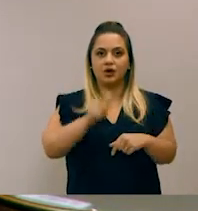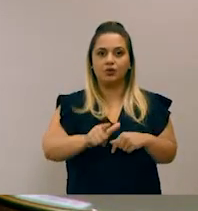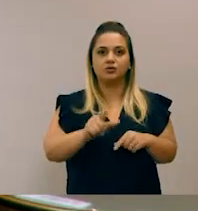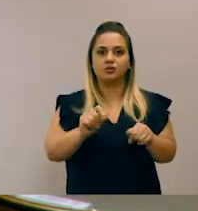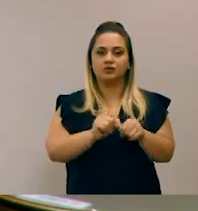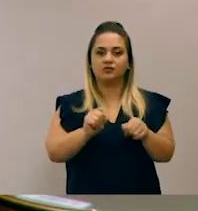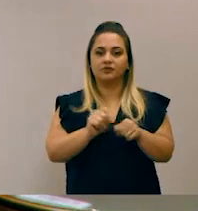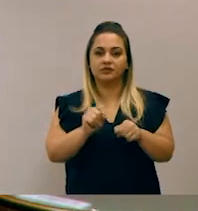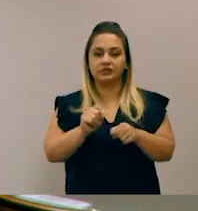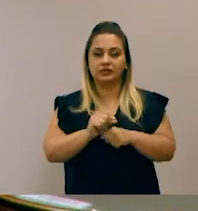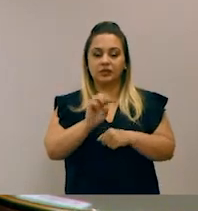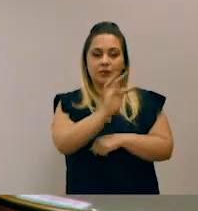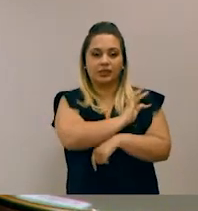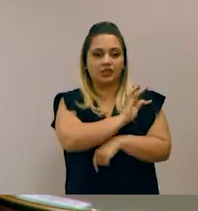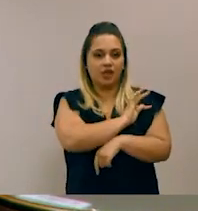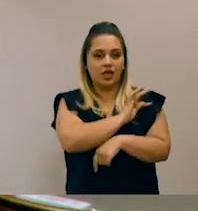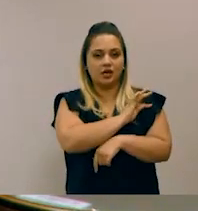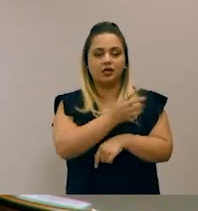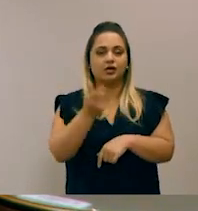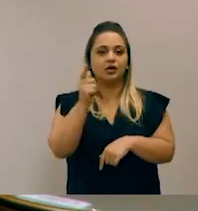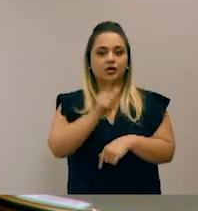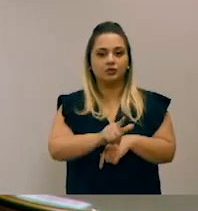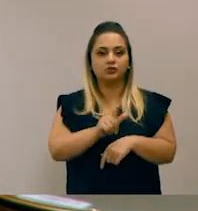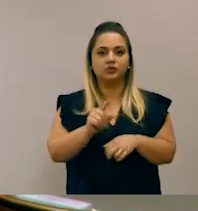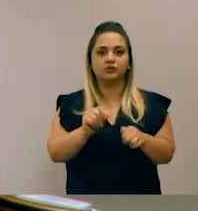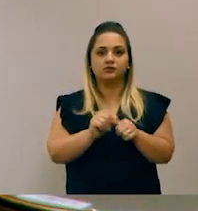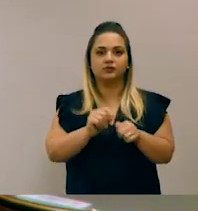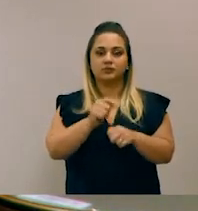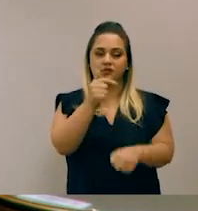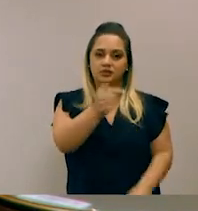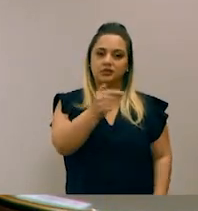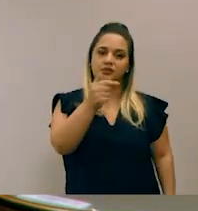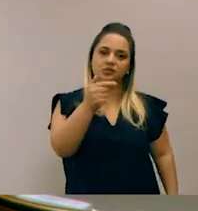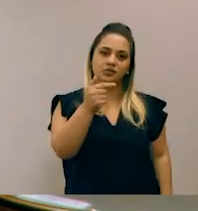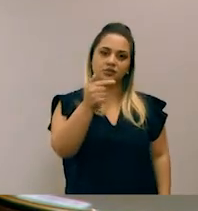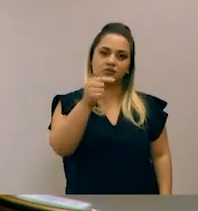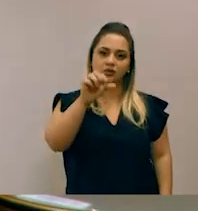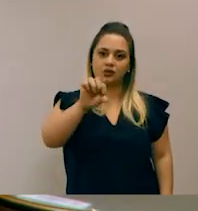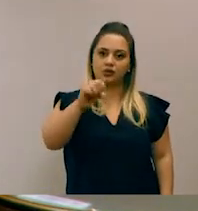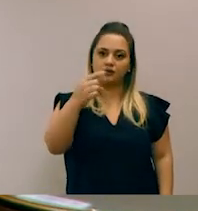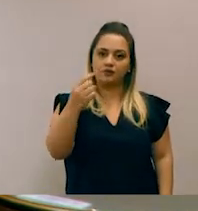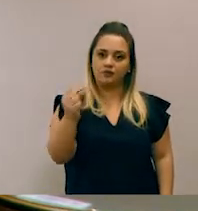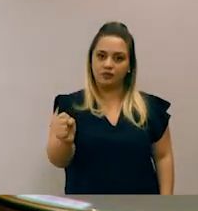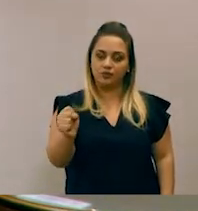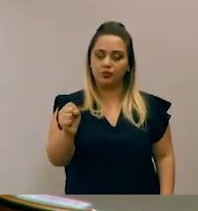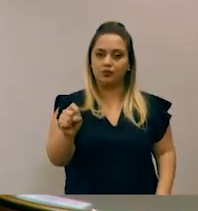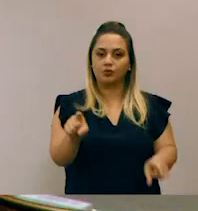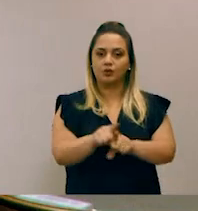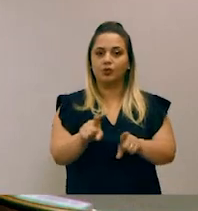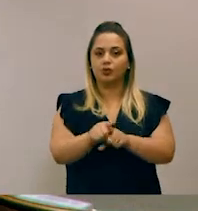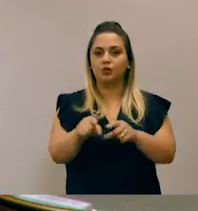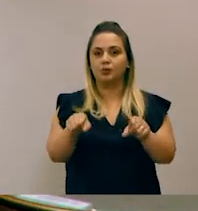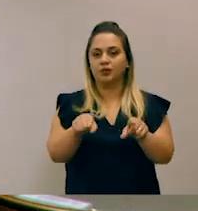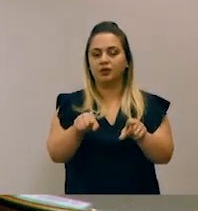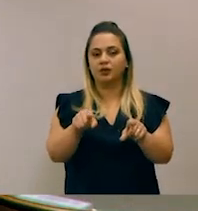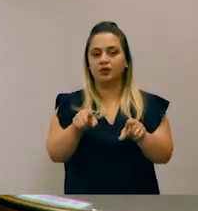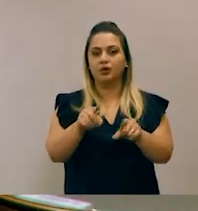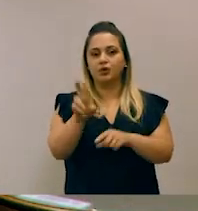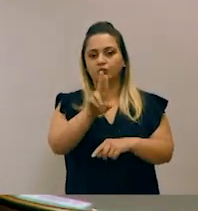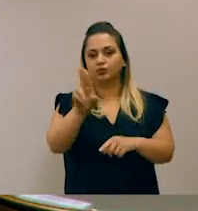truncated SVD technique. And it falls to 768 in a separate bag.